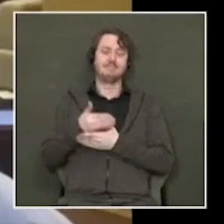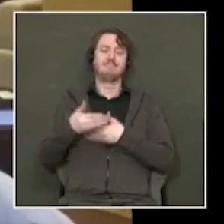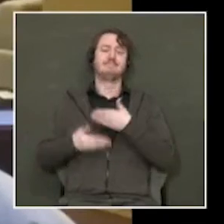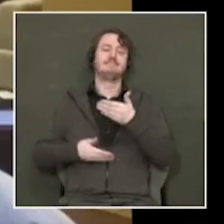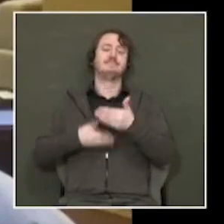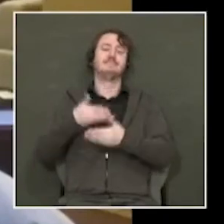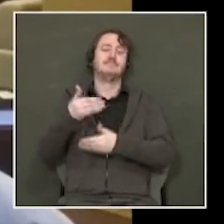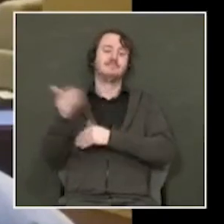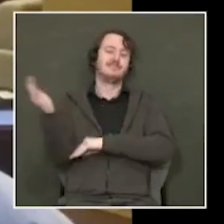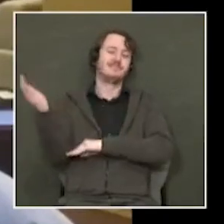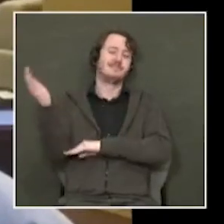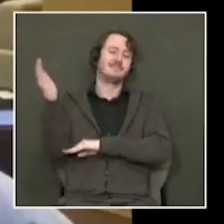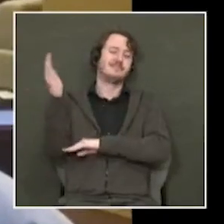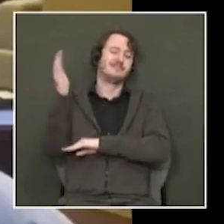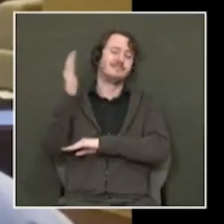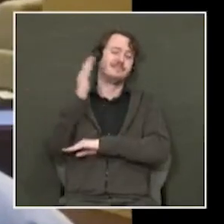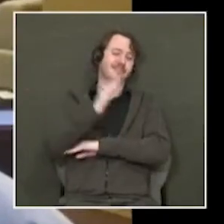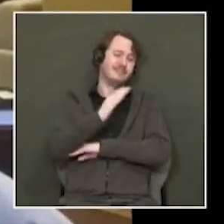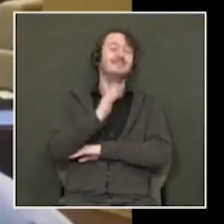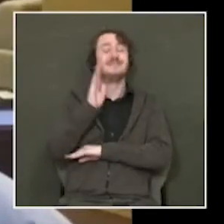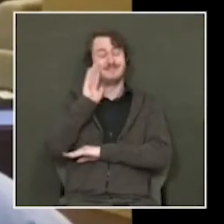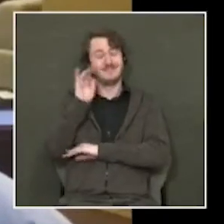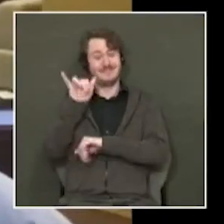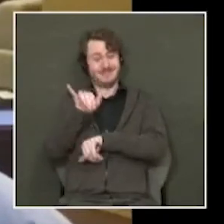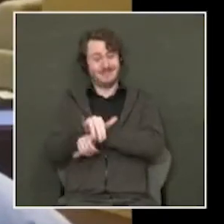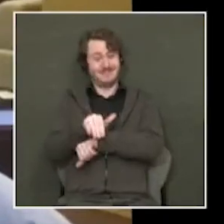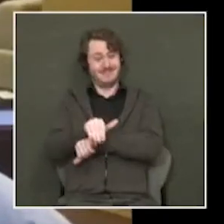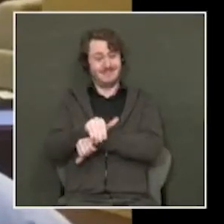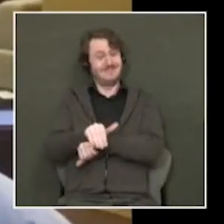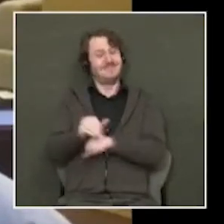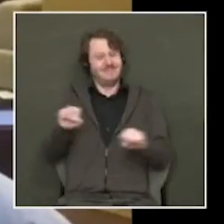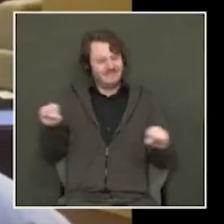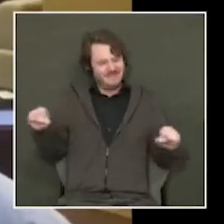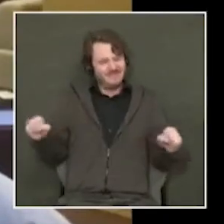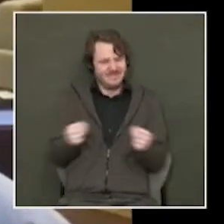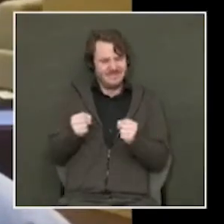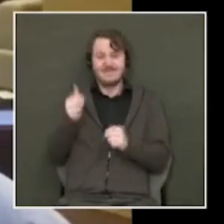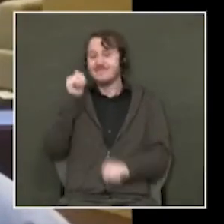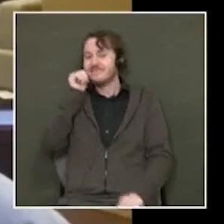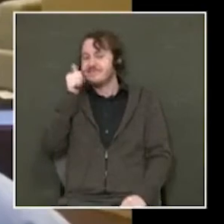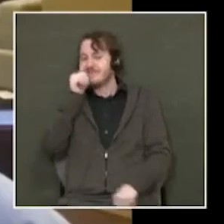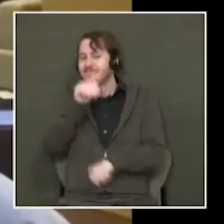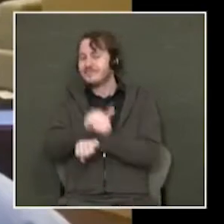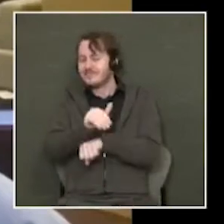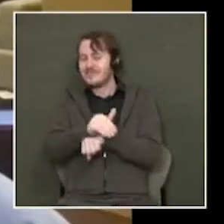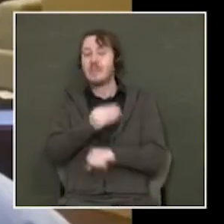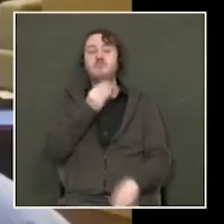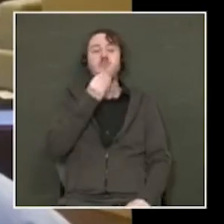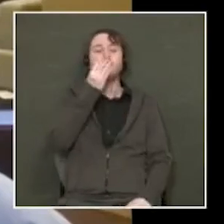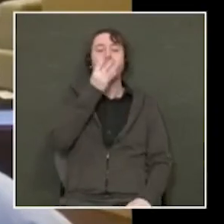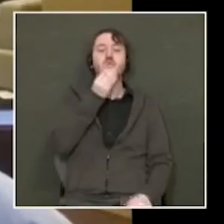day. It will be cold as we go into tonight and tomorrow night, and both the warming centers at the county